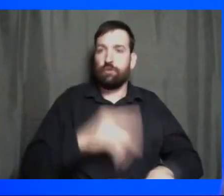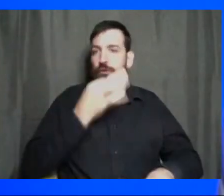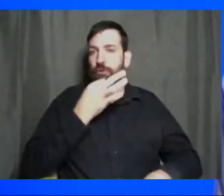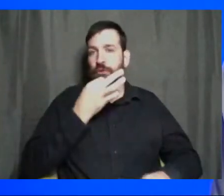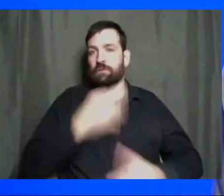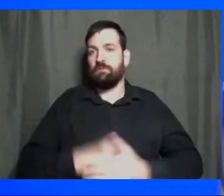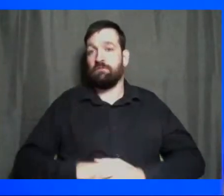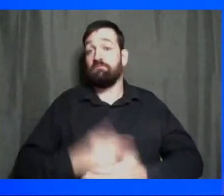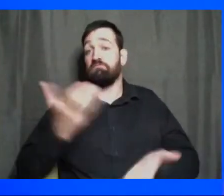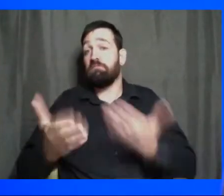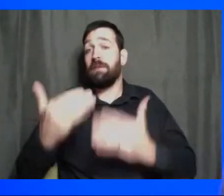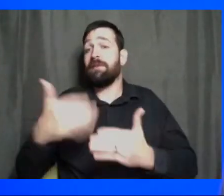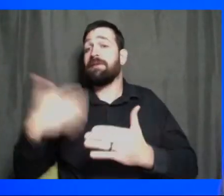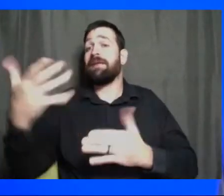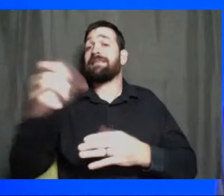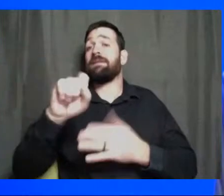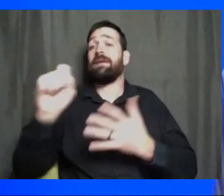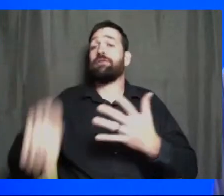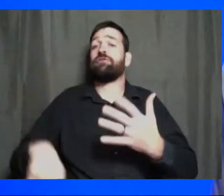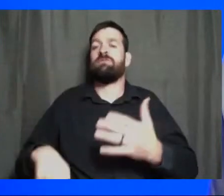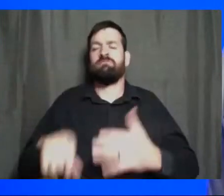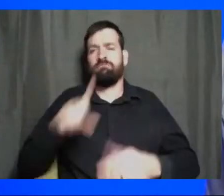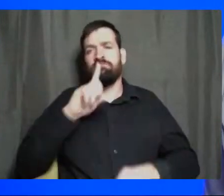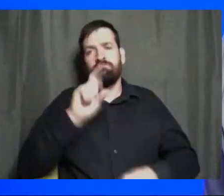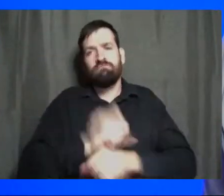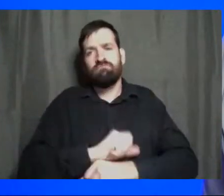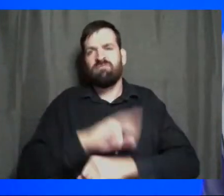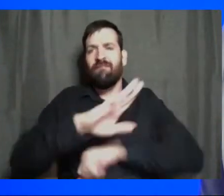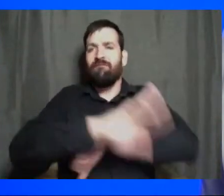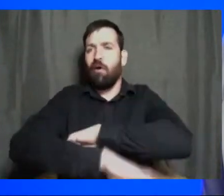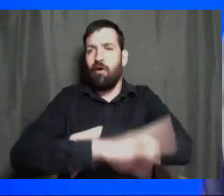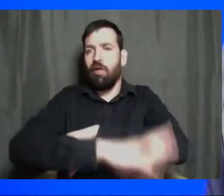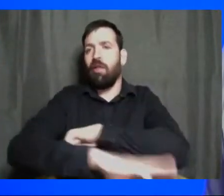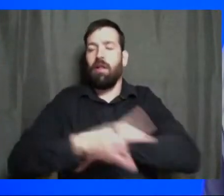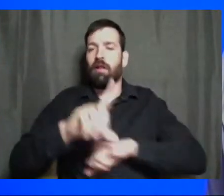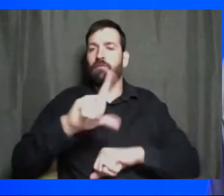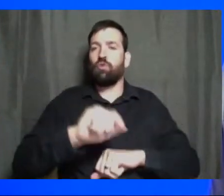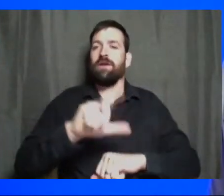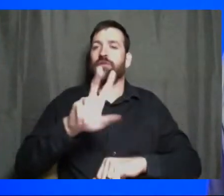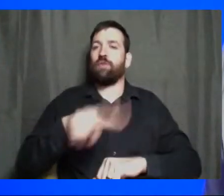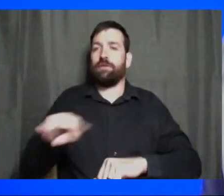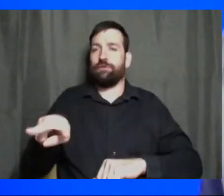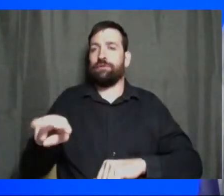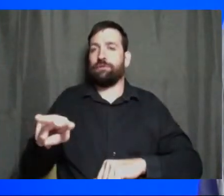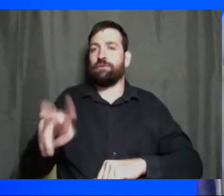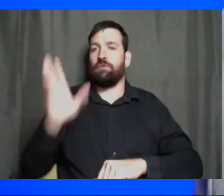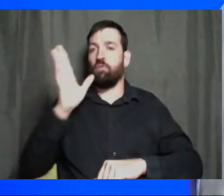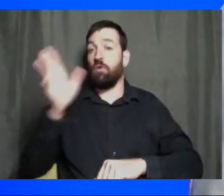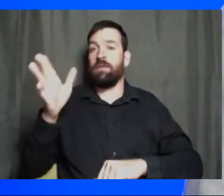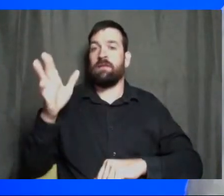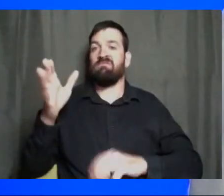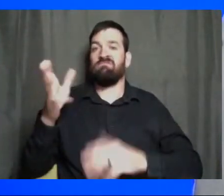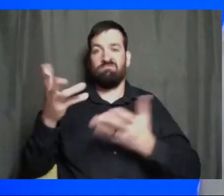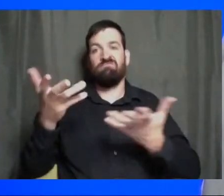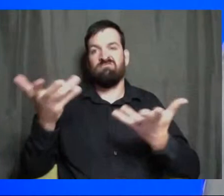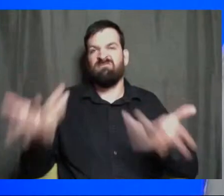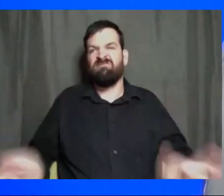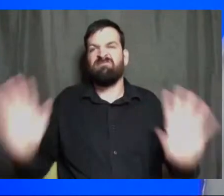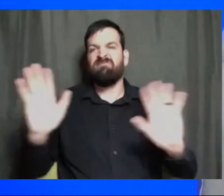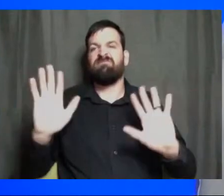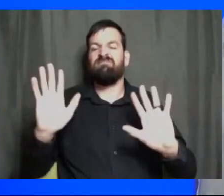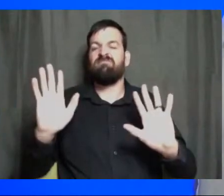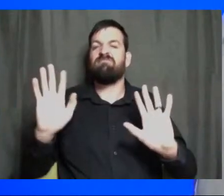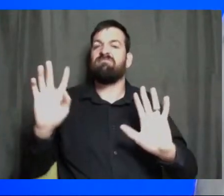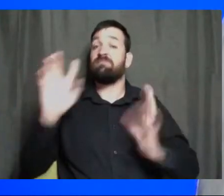next semester. Certainly the fall of 2022, I think, will be through this pandemic. So I want to just say thanks, school board